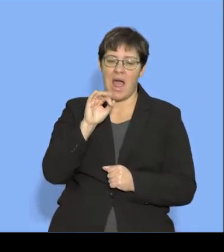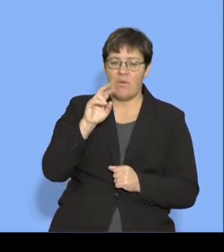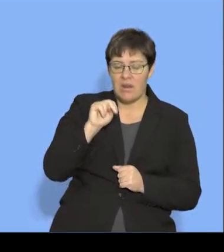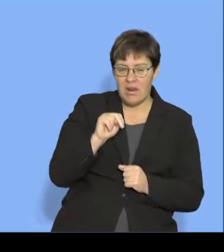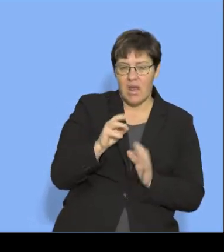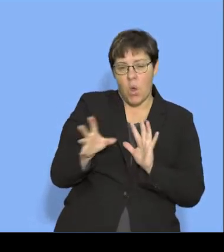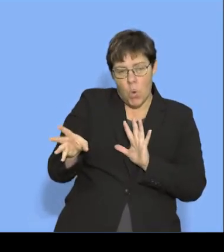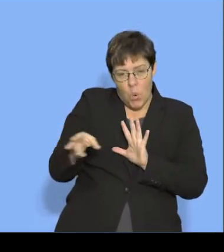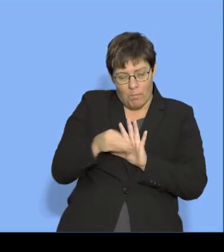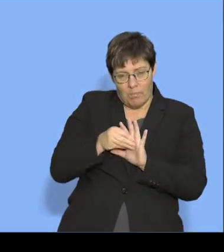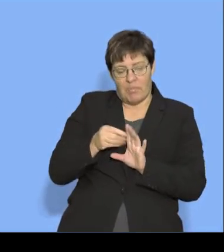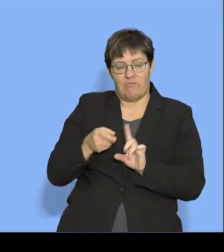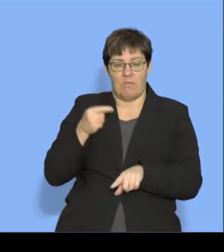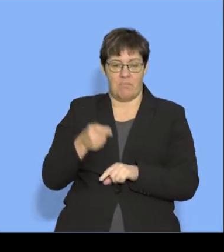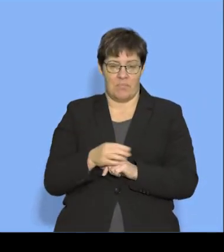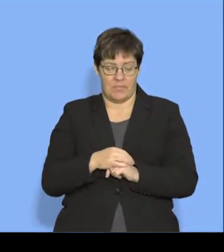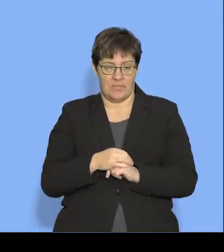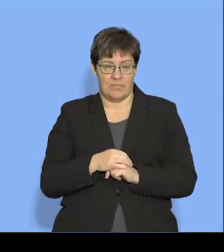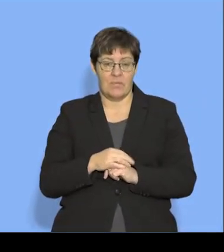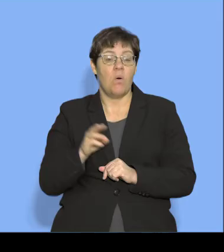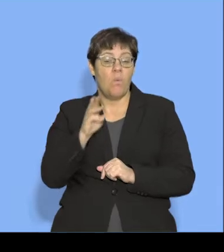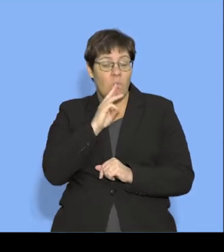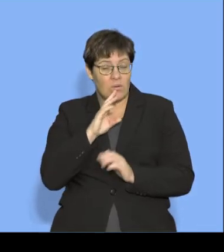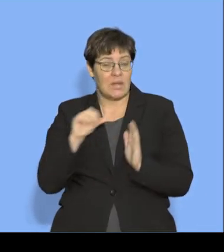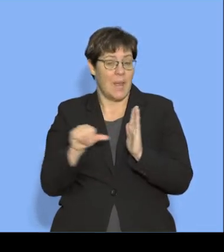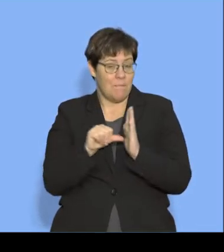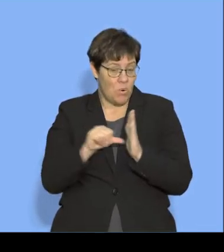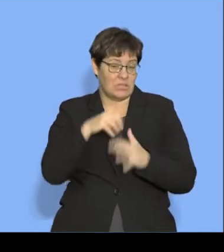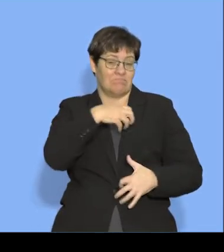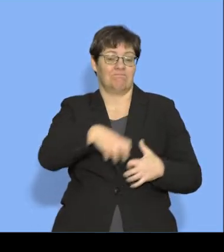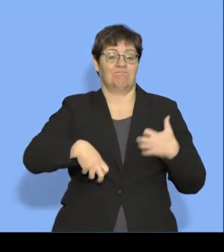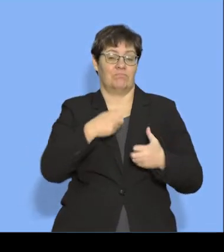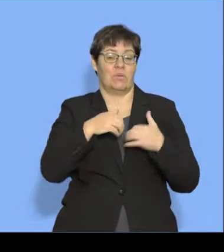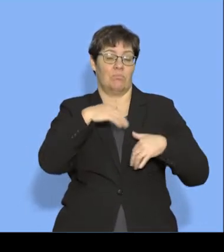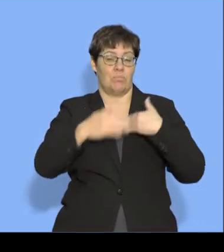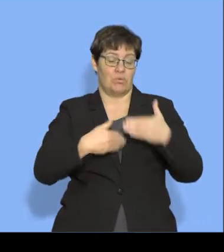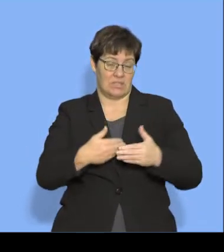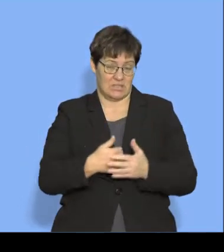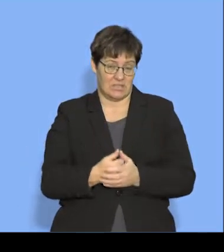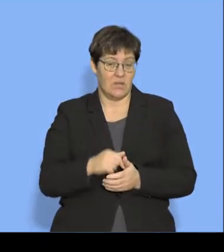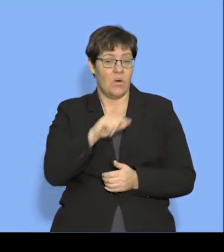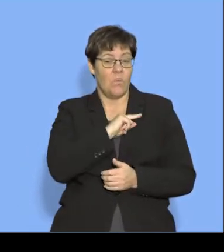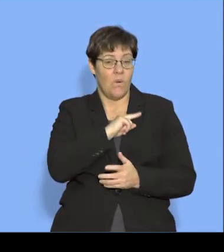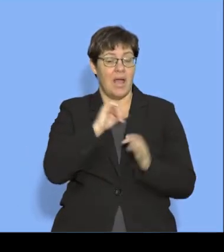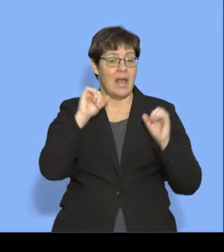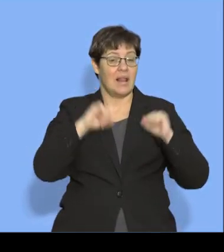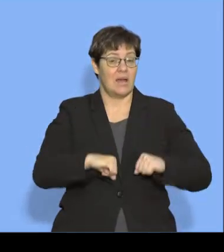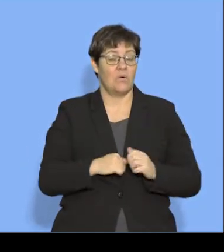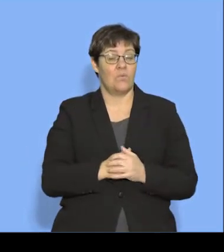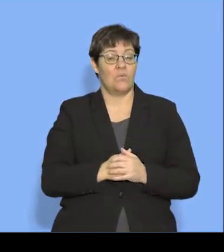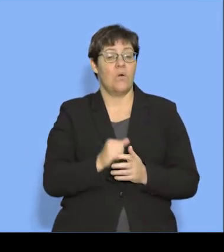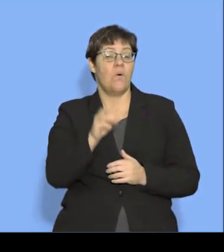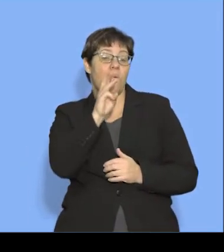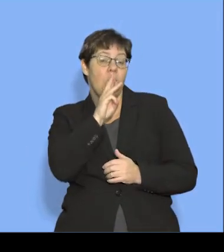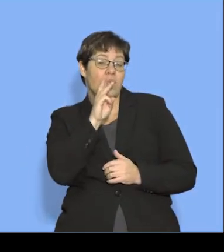and ions are absorbed. And water plays an important part in our digestion process. It's because it allows